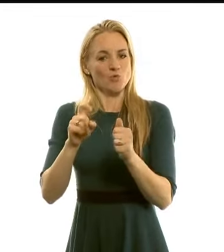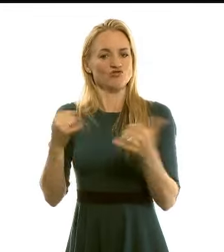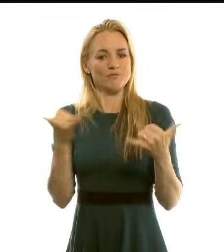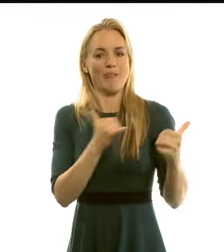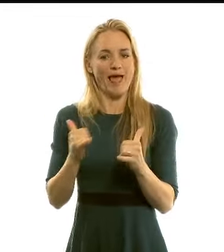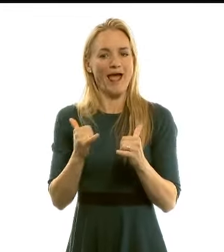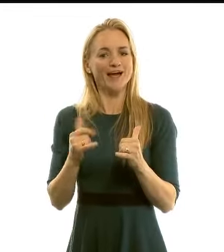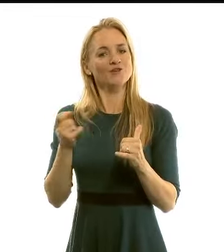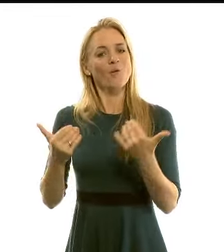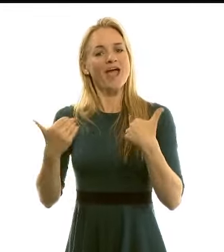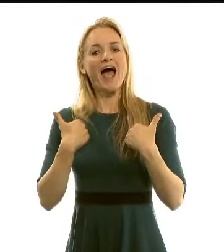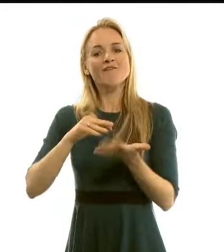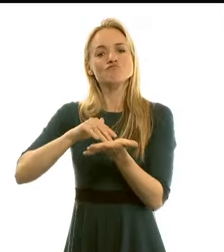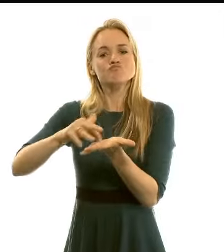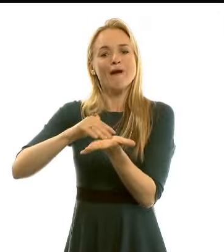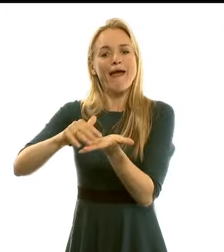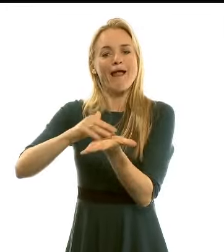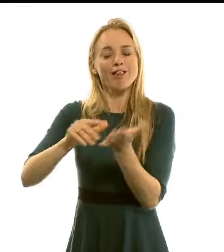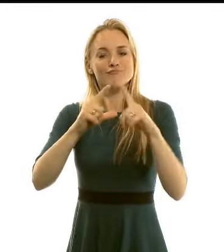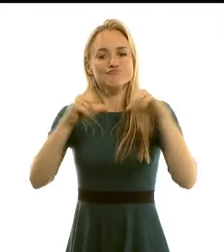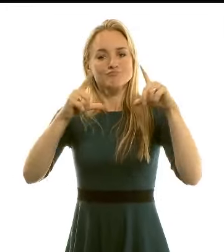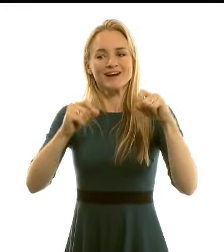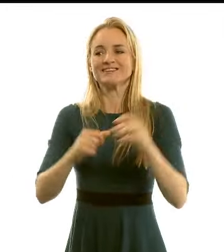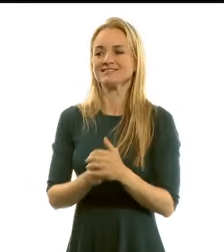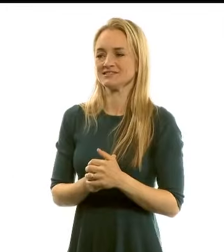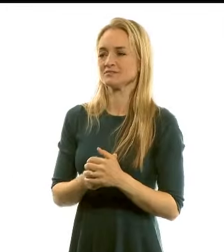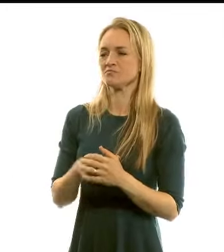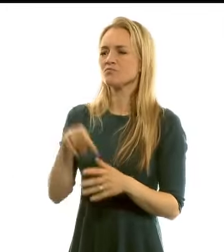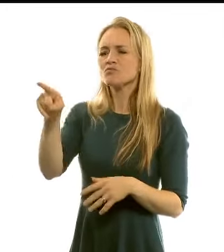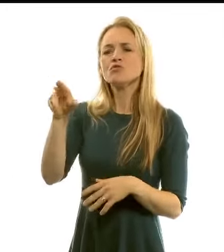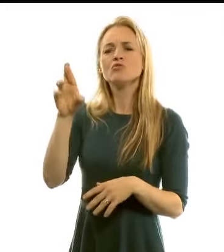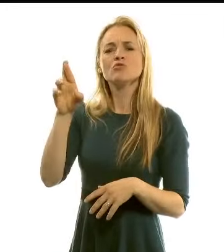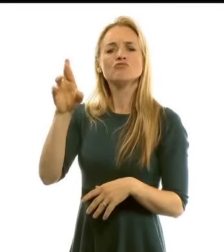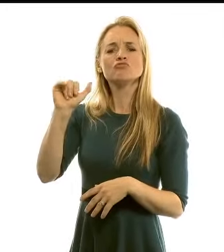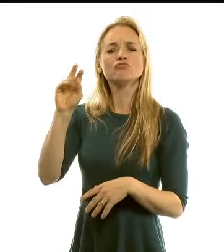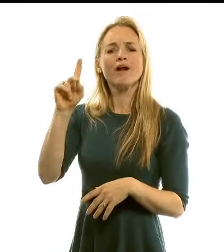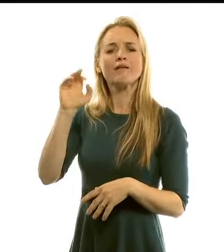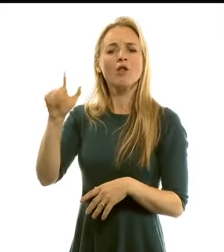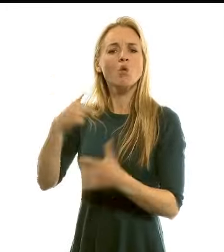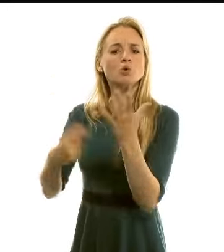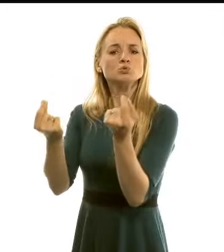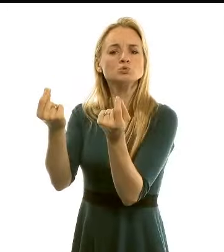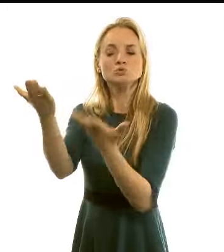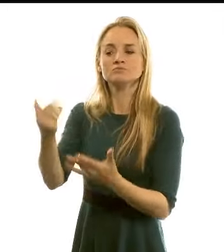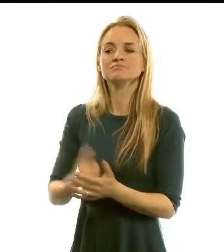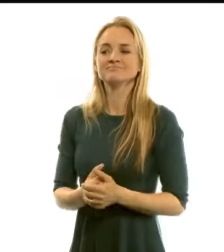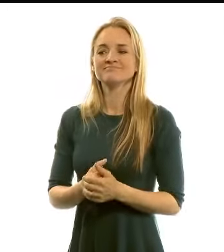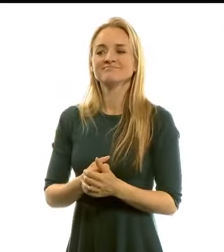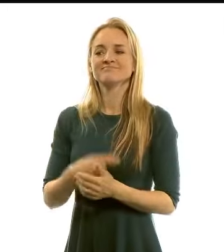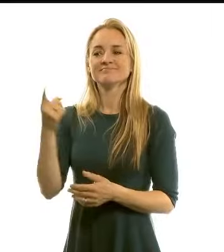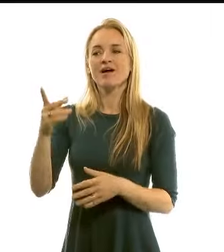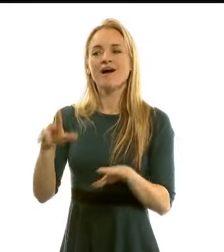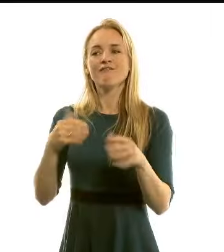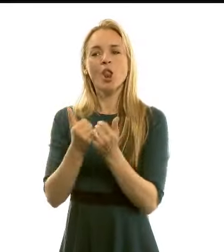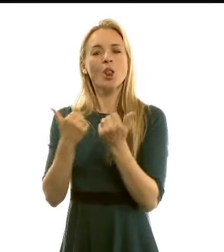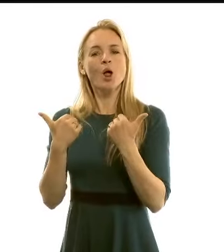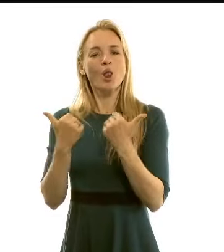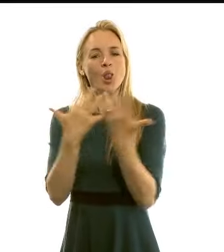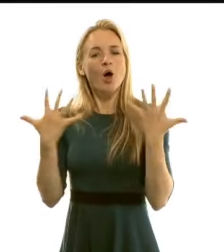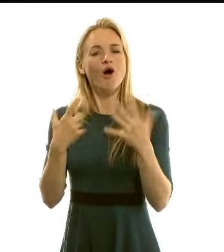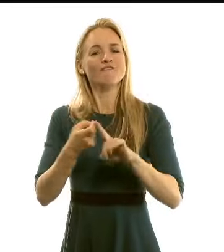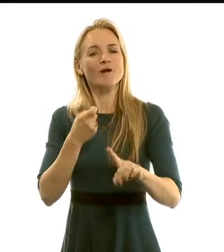working on something over here? Yeah, throwing in a lot of references to some of my friends from across the pond, but also taking the opportunity to